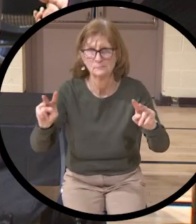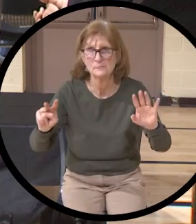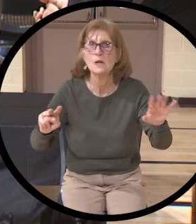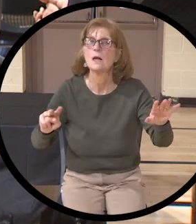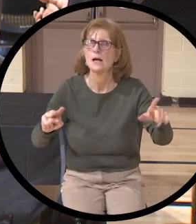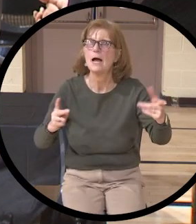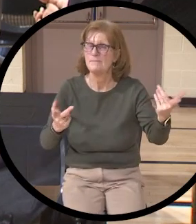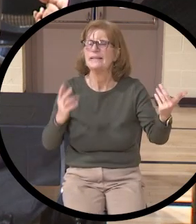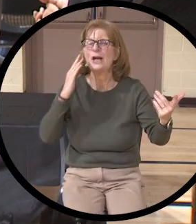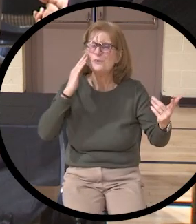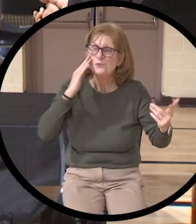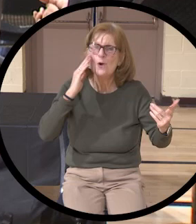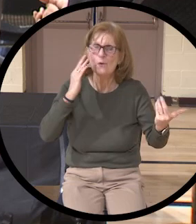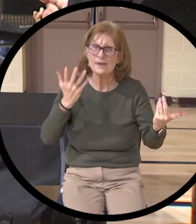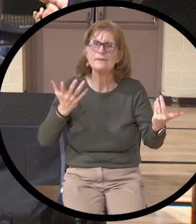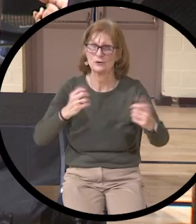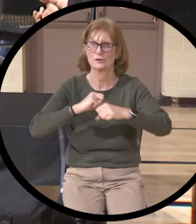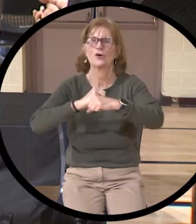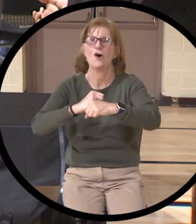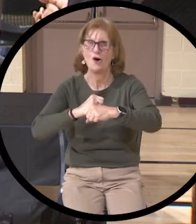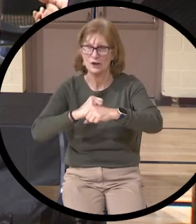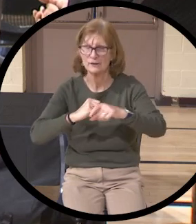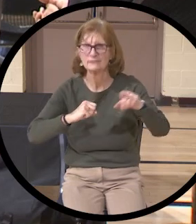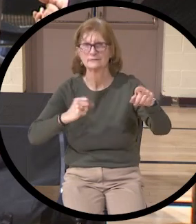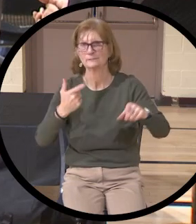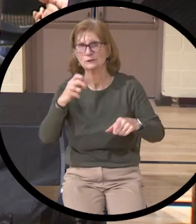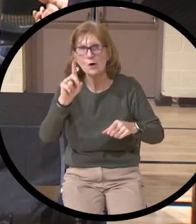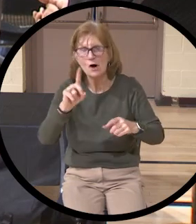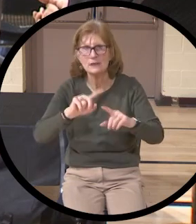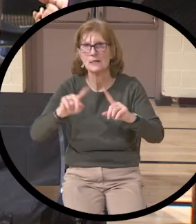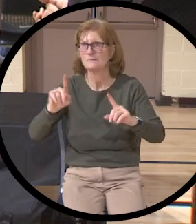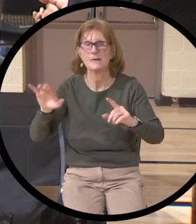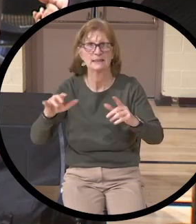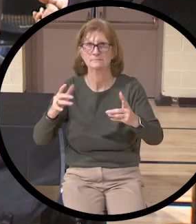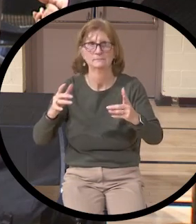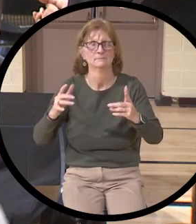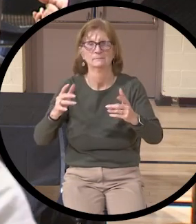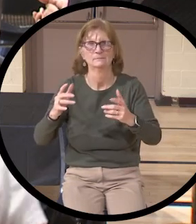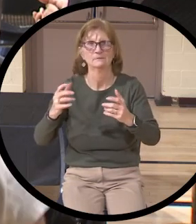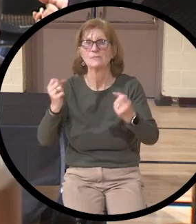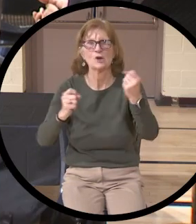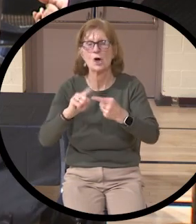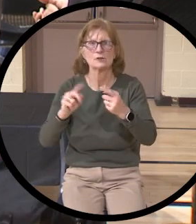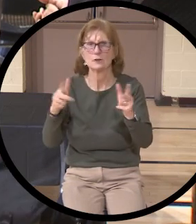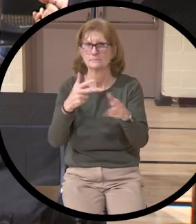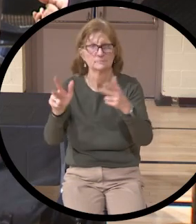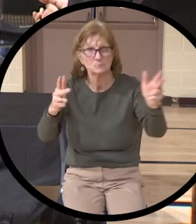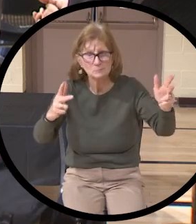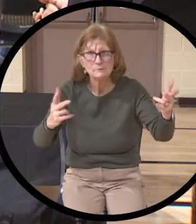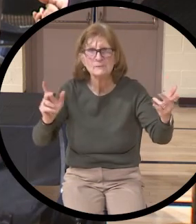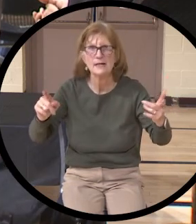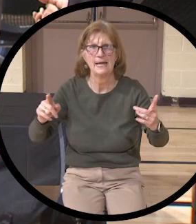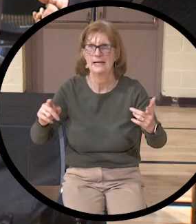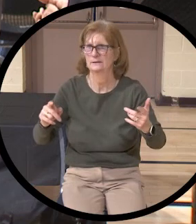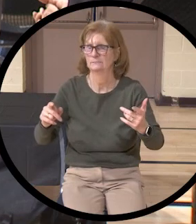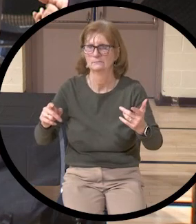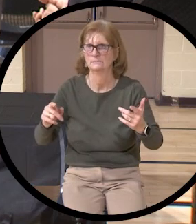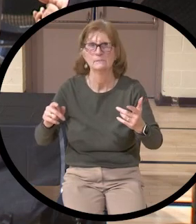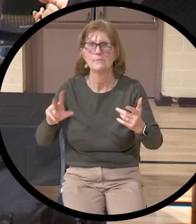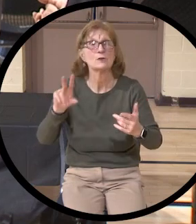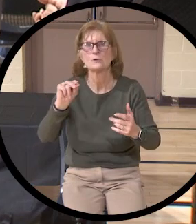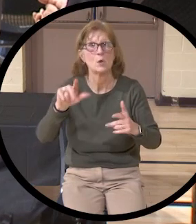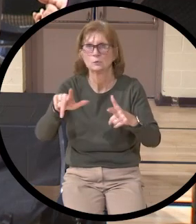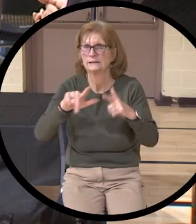is doing, right? And I think that there's just like, there's not like a lot of directional flow, there's no like kind of signal management, there's kind of like, there's no speed